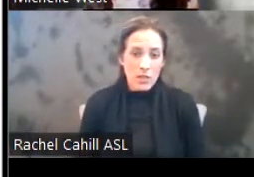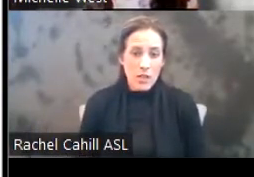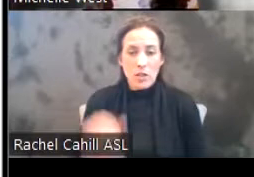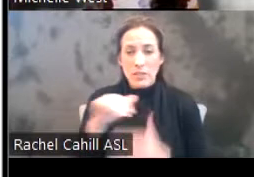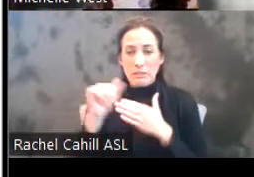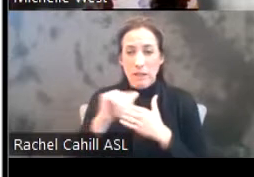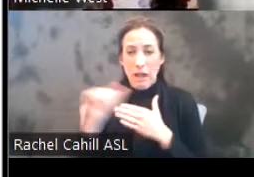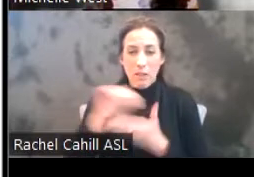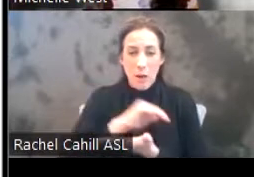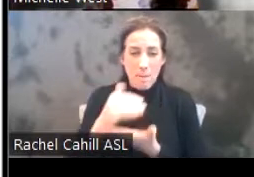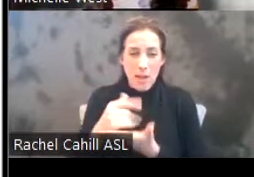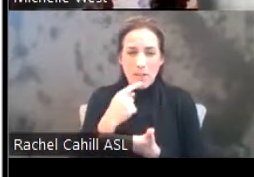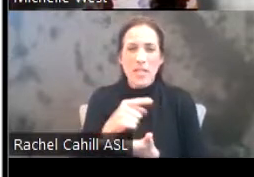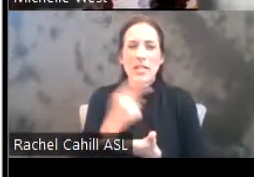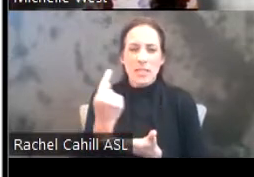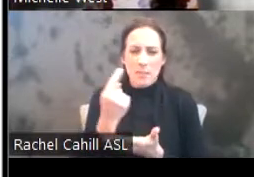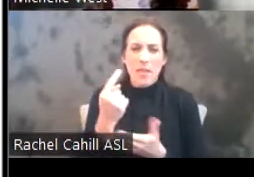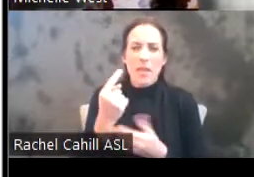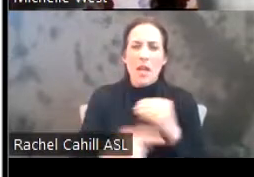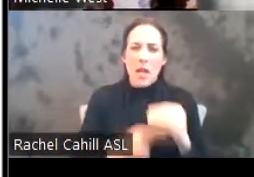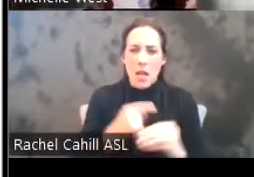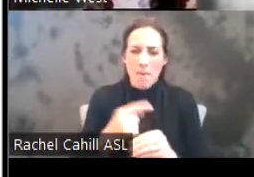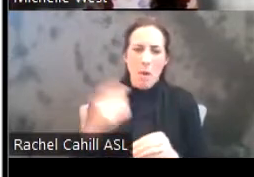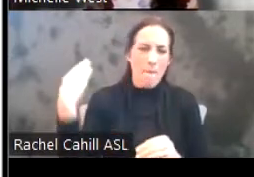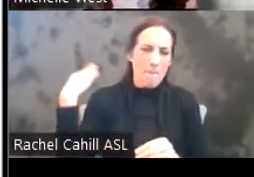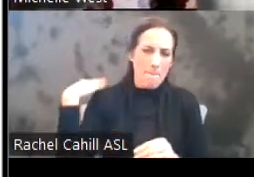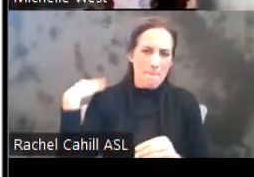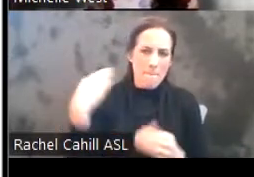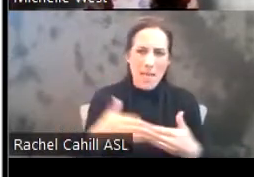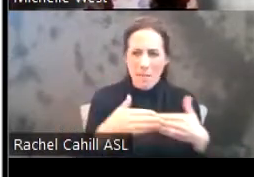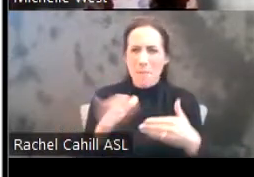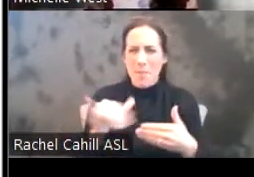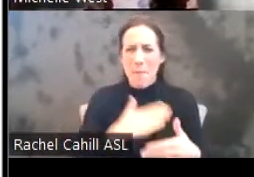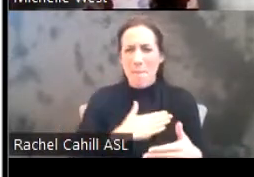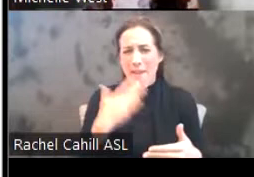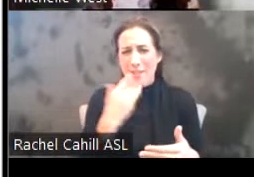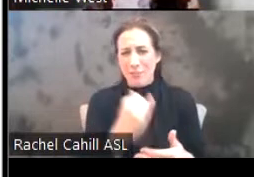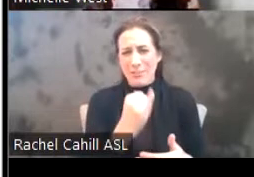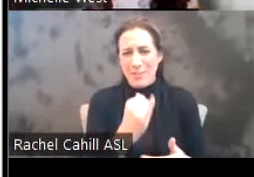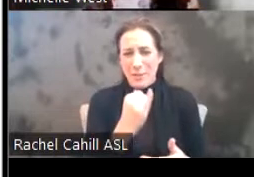None except something about your back baby. That's my favorite one, by the way.